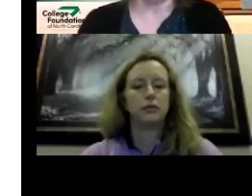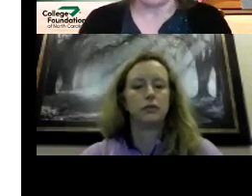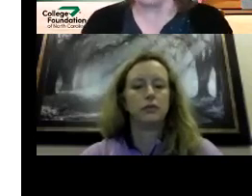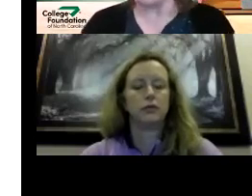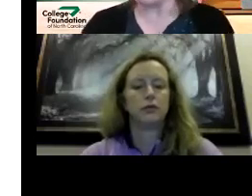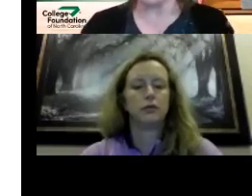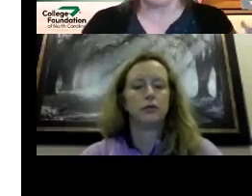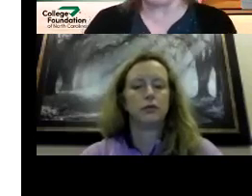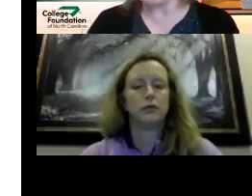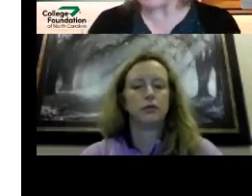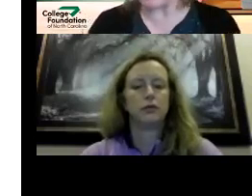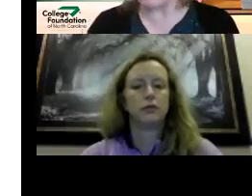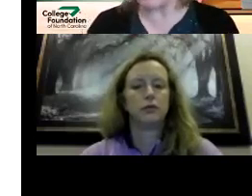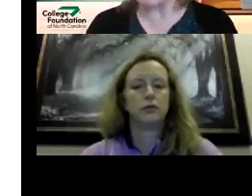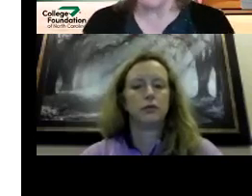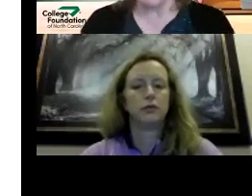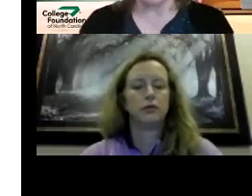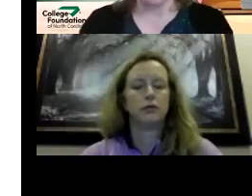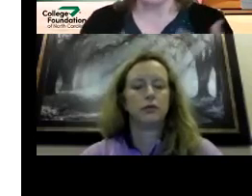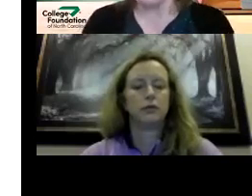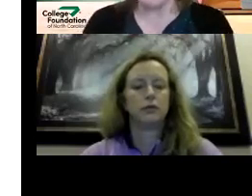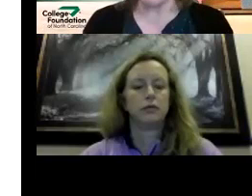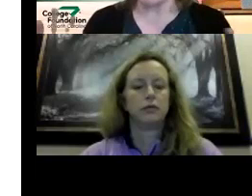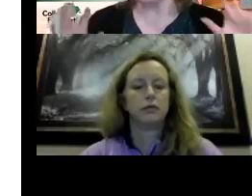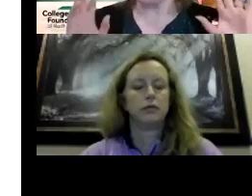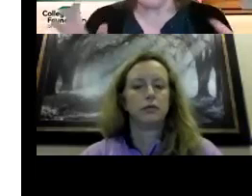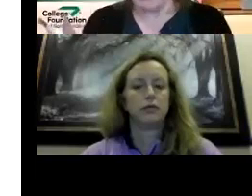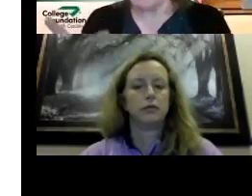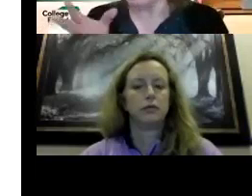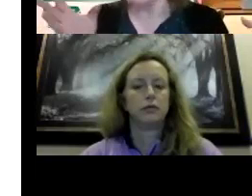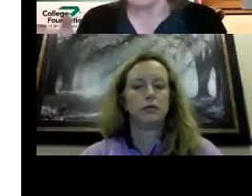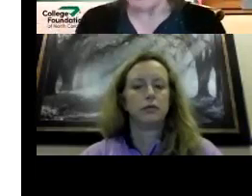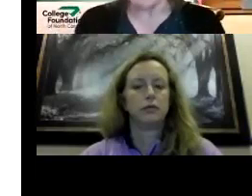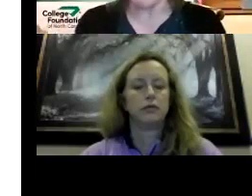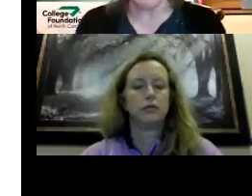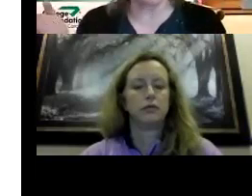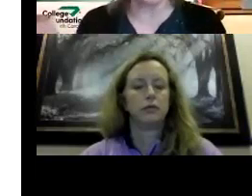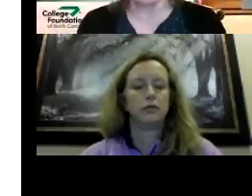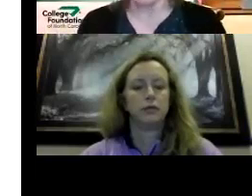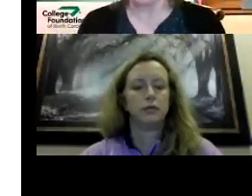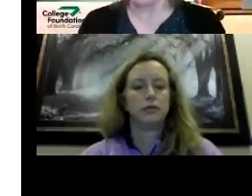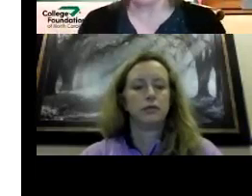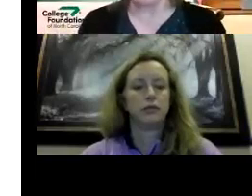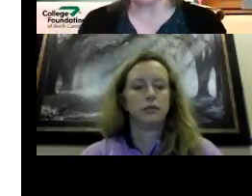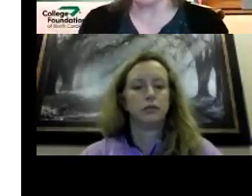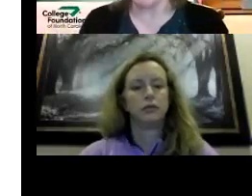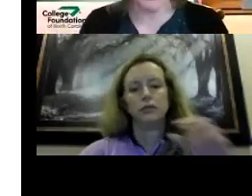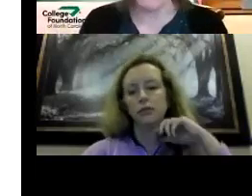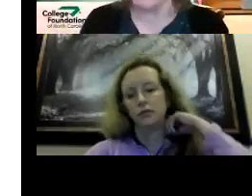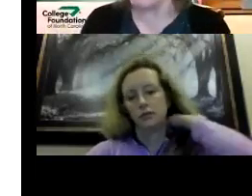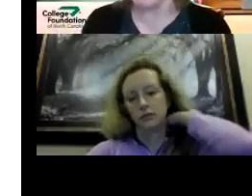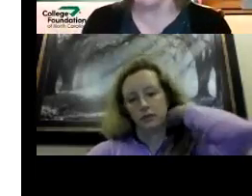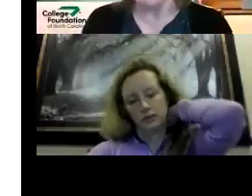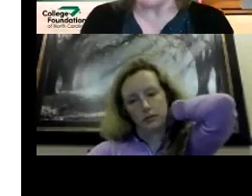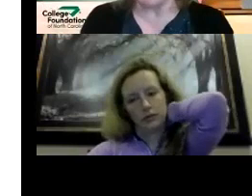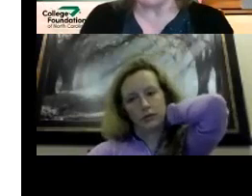some documents to a financial aid office. So verification, don't panic if you're selected. About 30% of all FAFSAs are selected